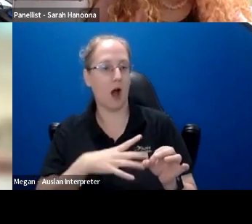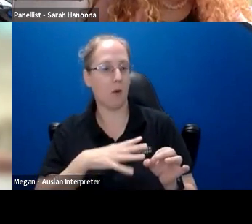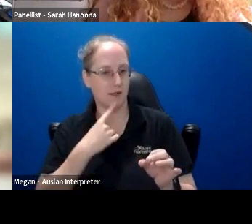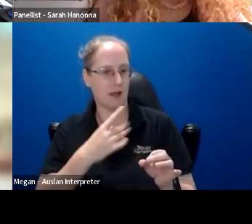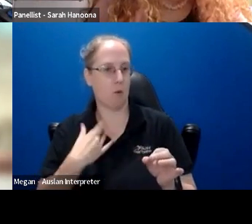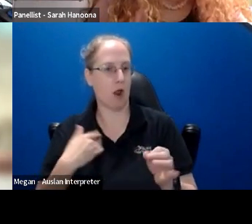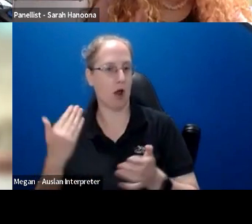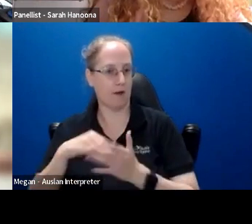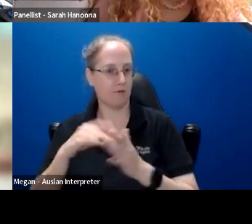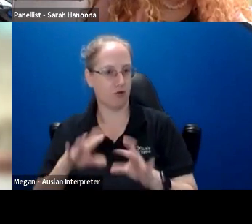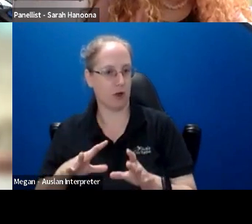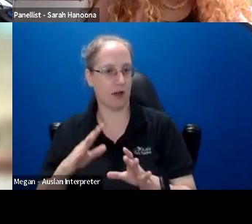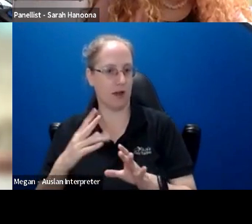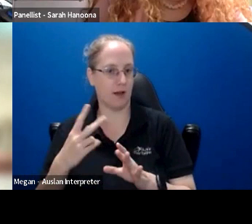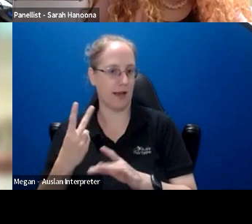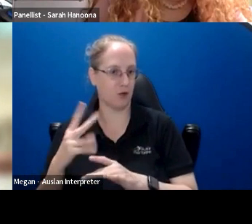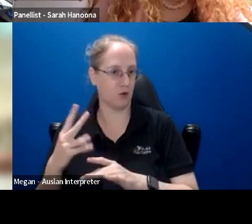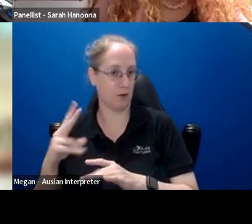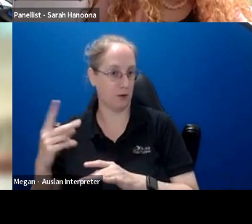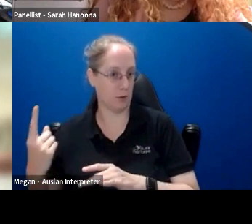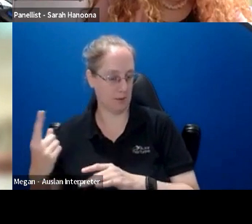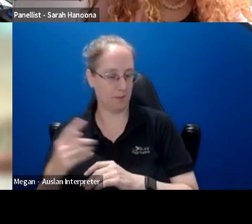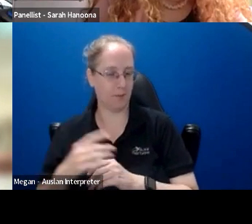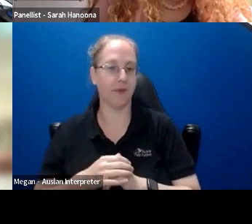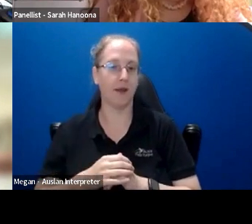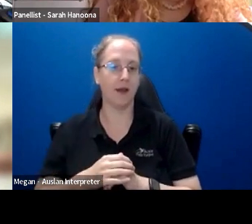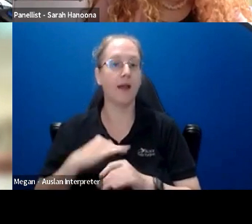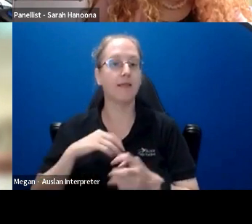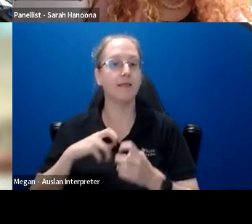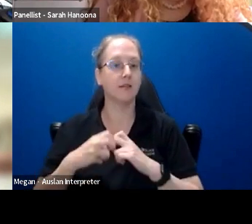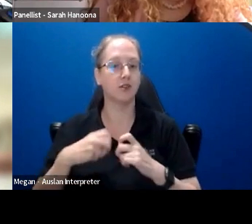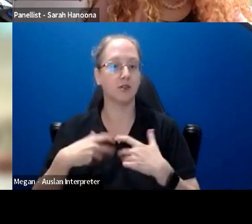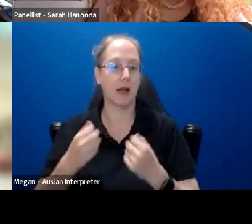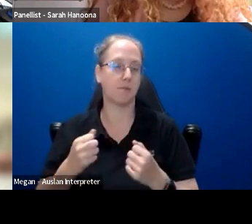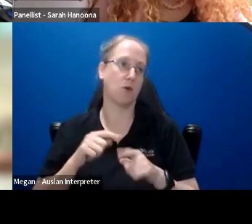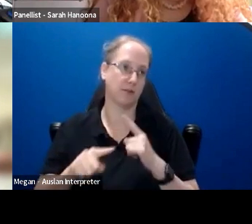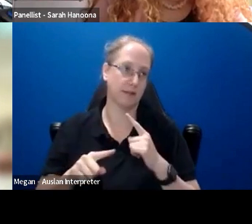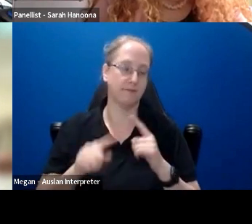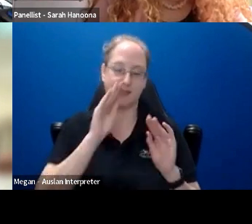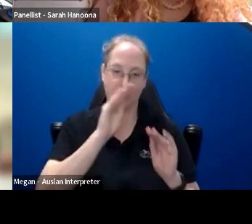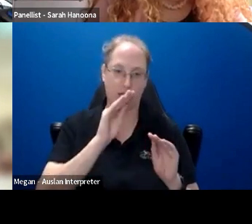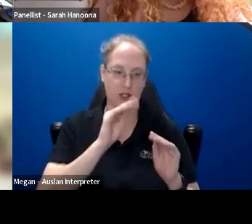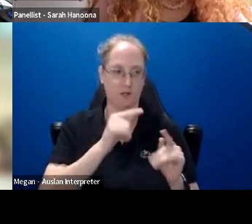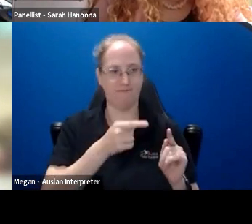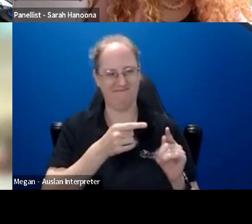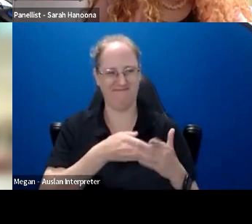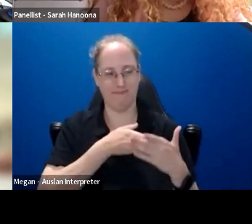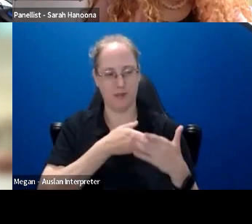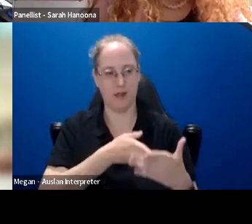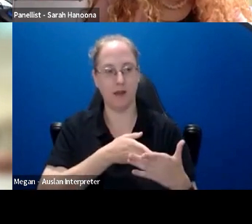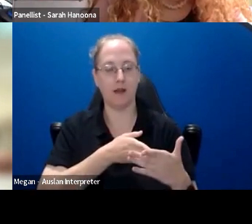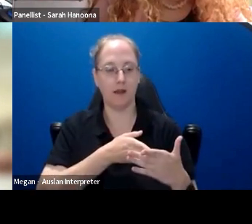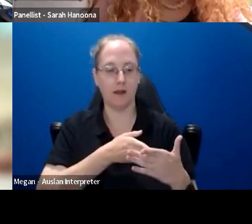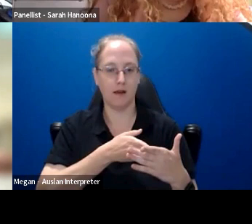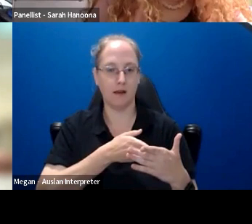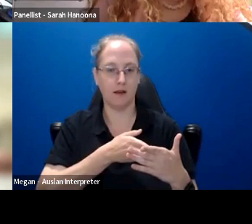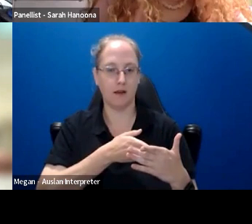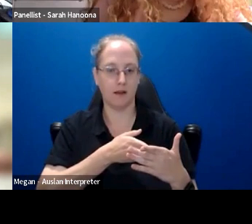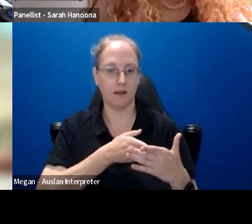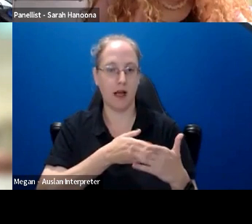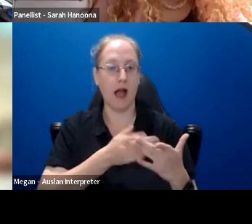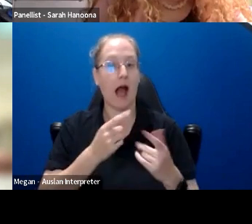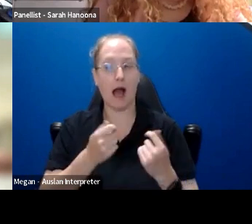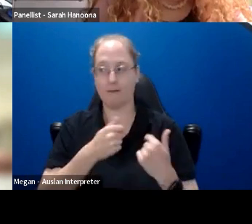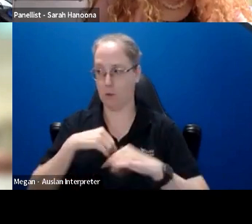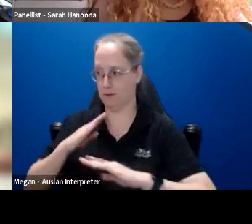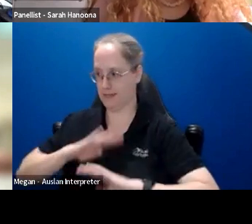Australia in 2021, the issue that I had mostly with education was that after we were all settled down, I